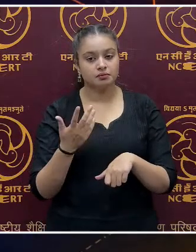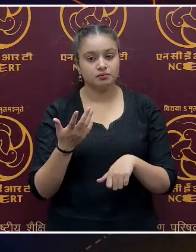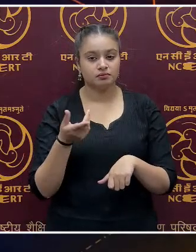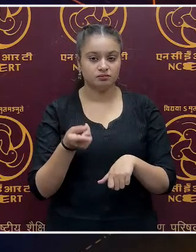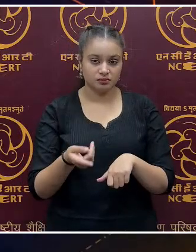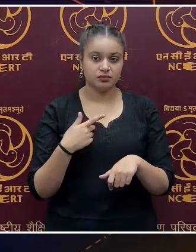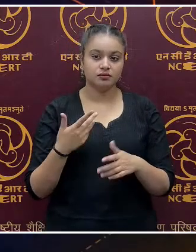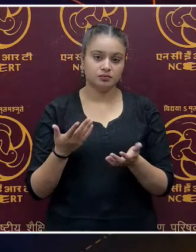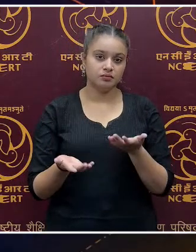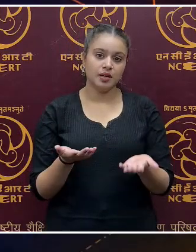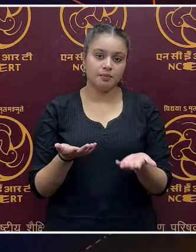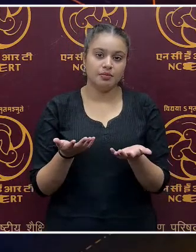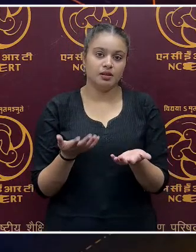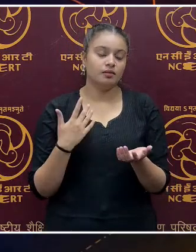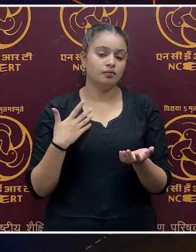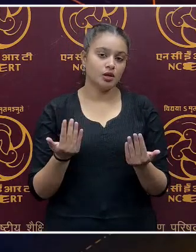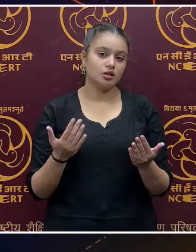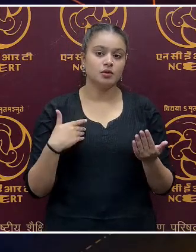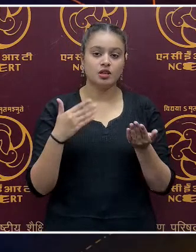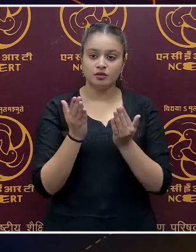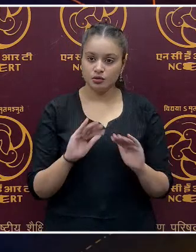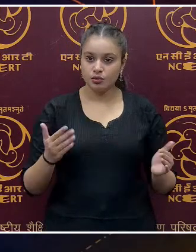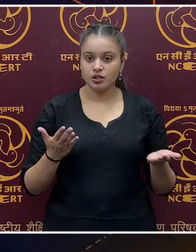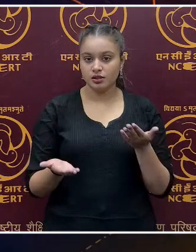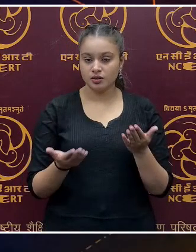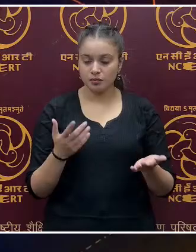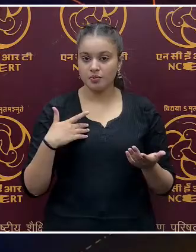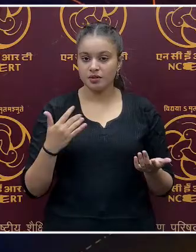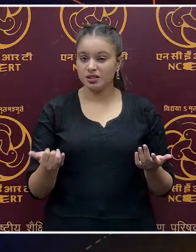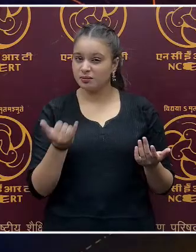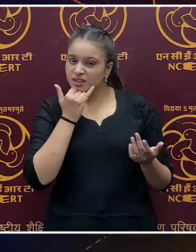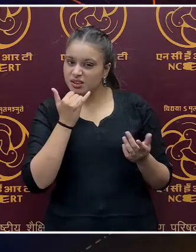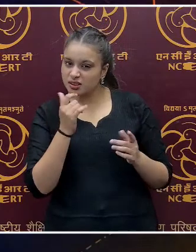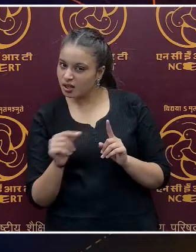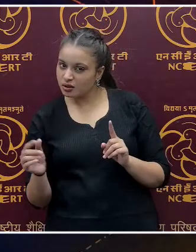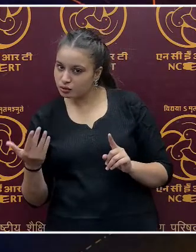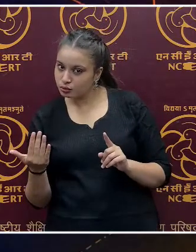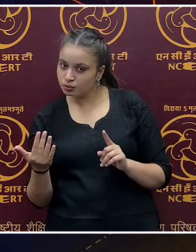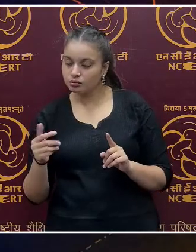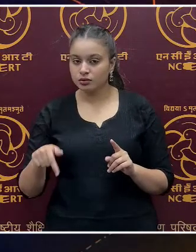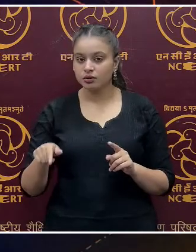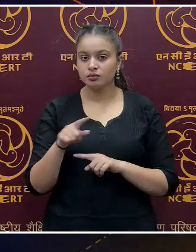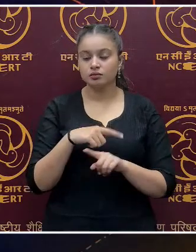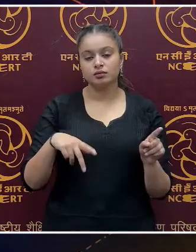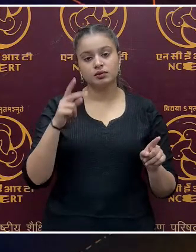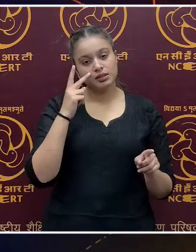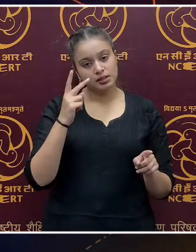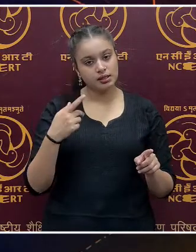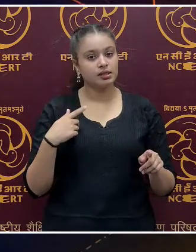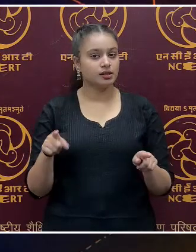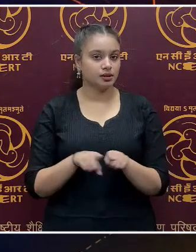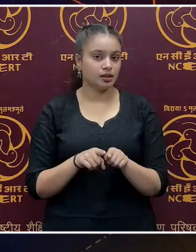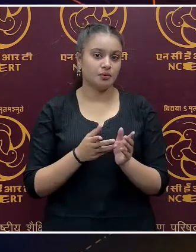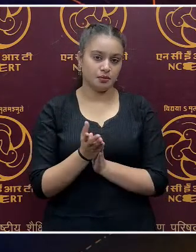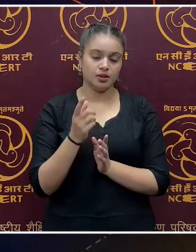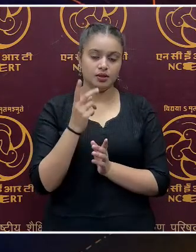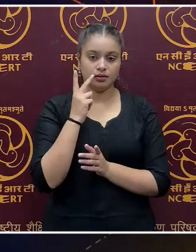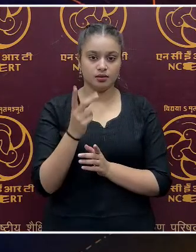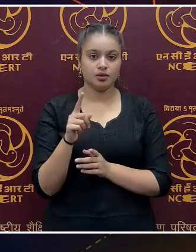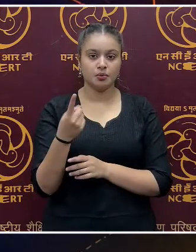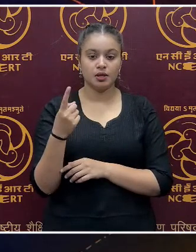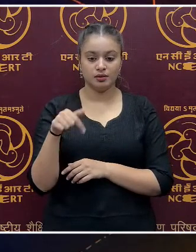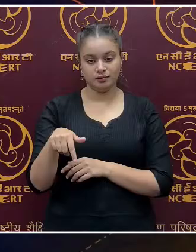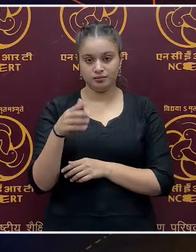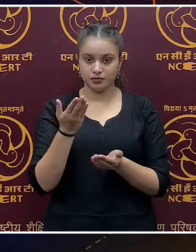a chance the student could be do something wrong also. We will see that one also. For example, this one